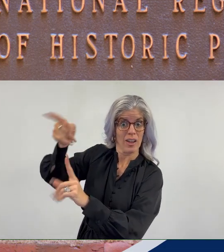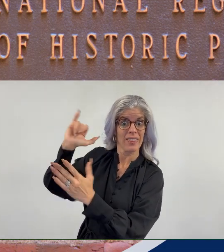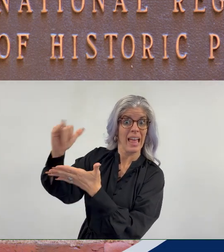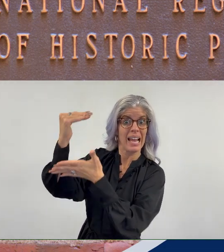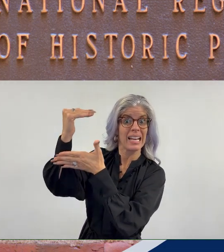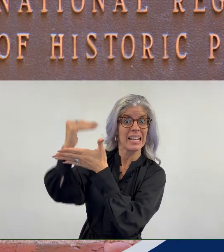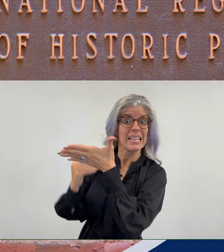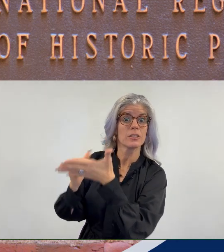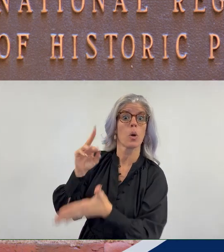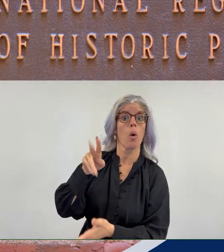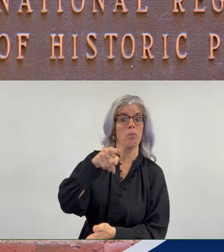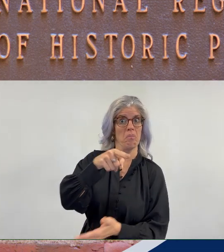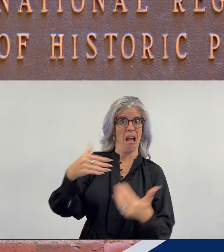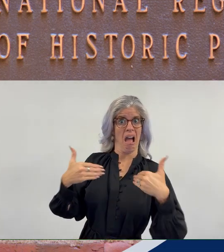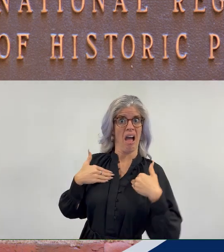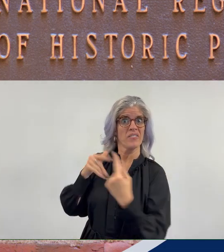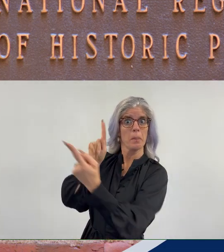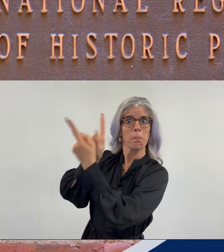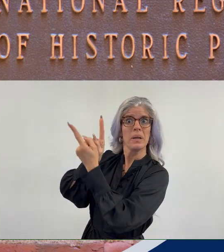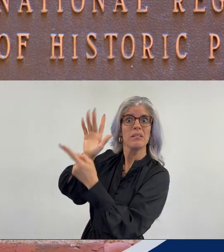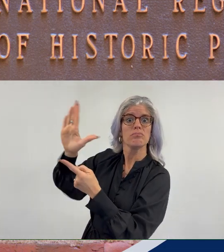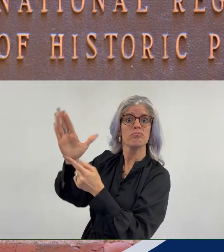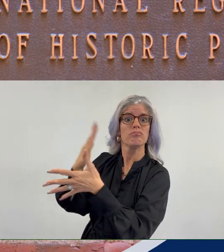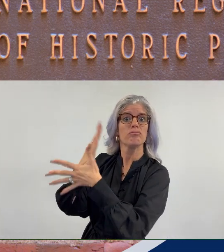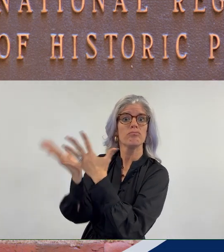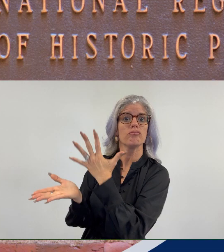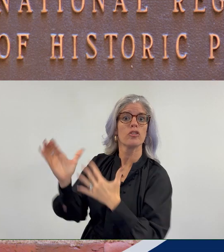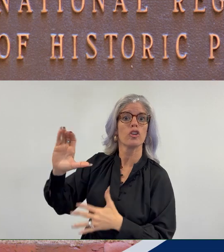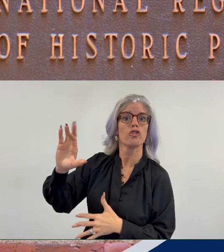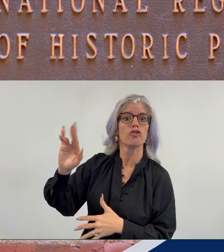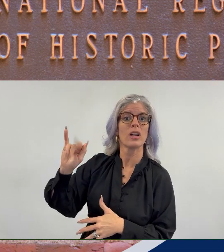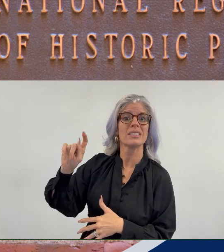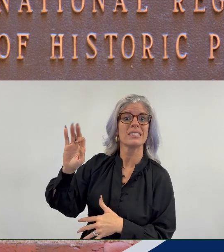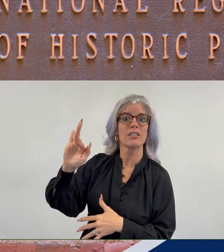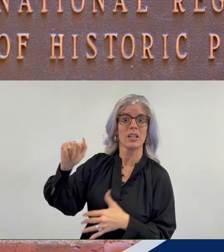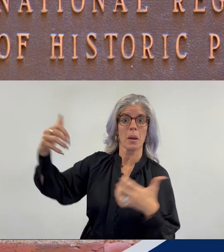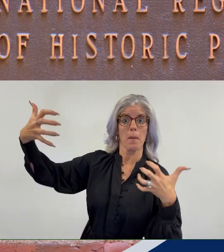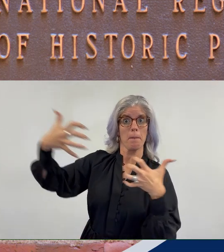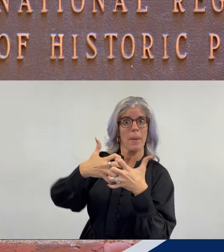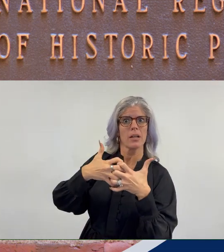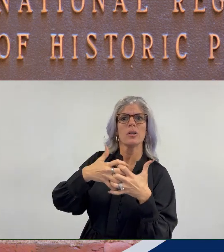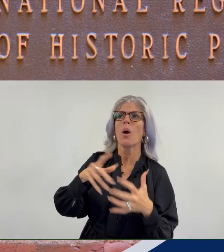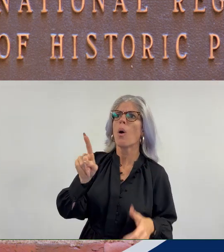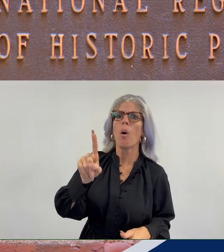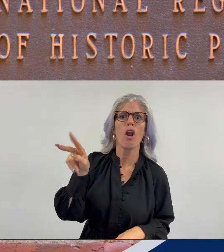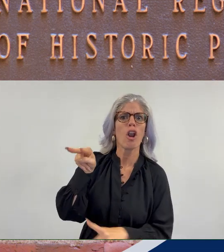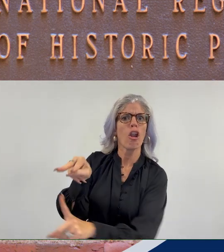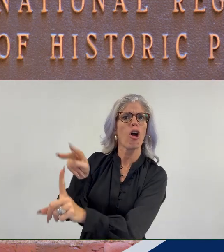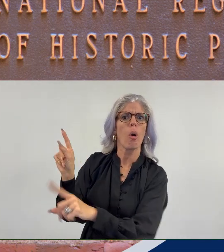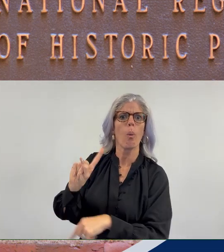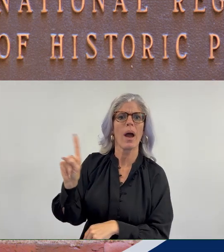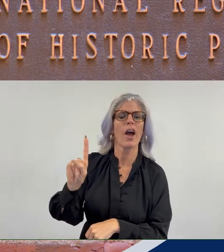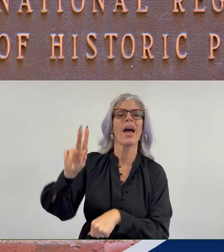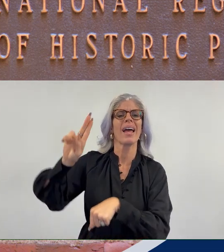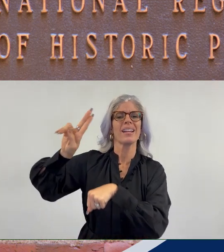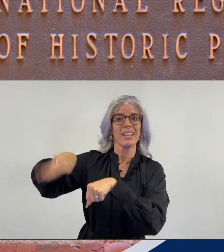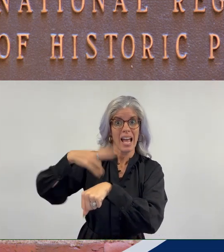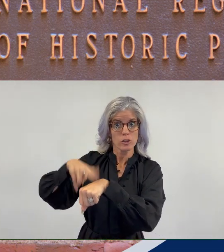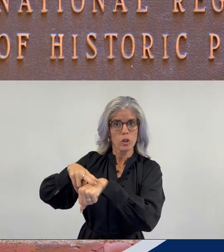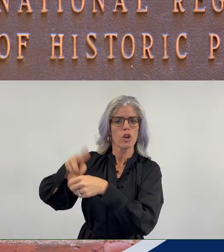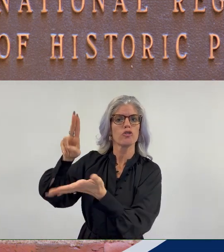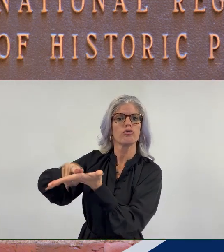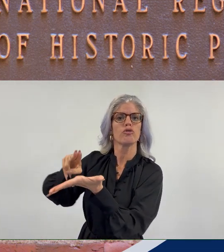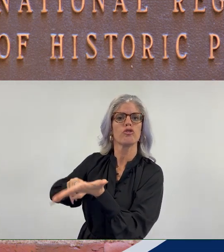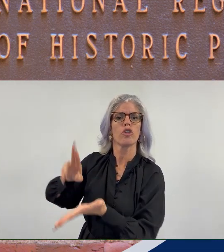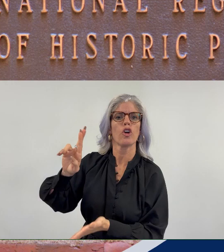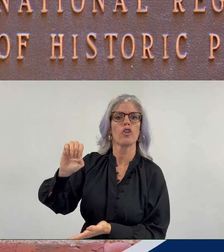National Register of Historic Places, then costs associated with work to comply with that specific code or standard are eligible, even